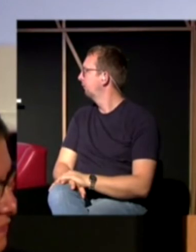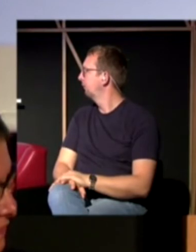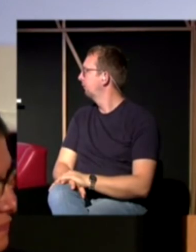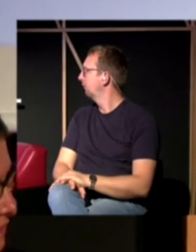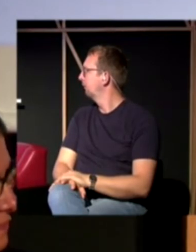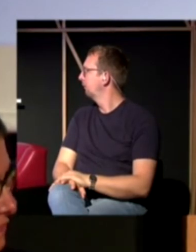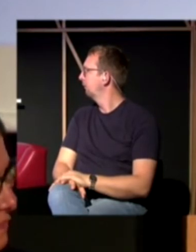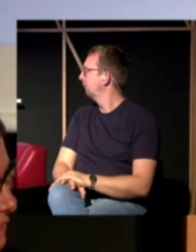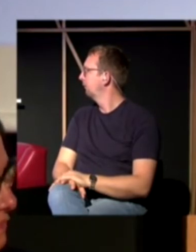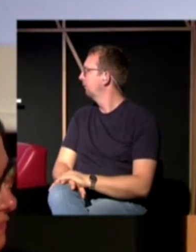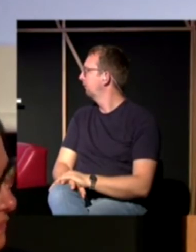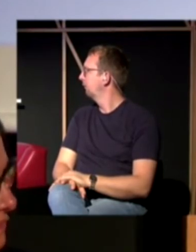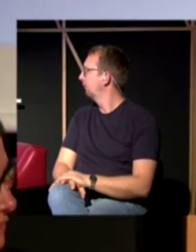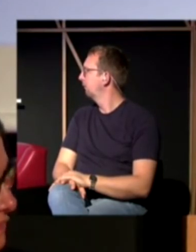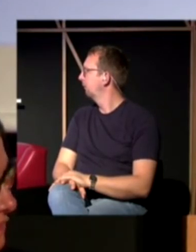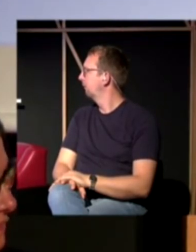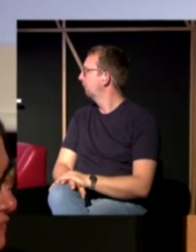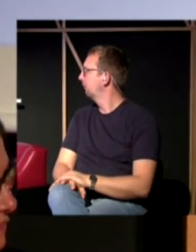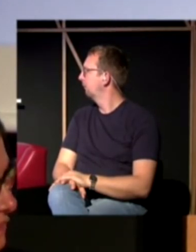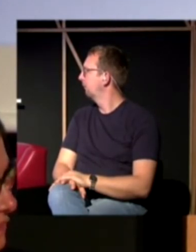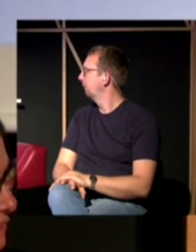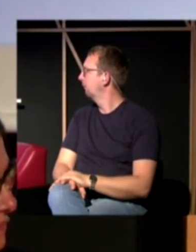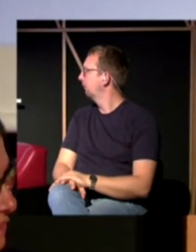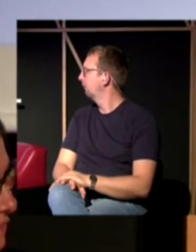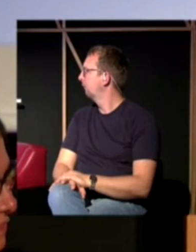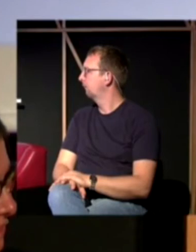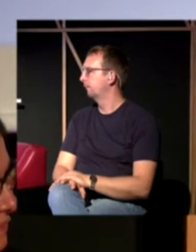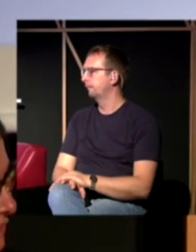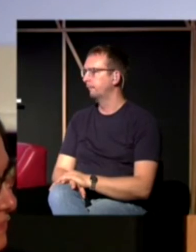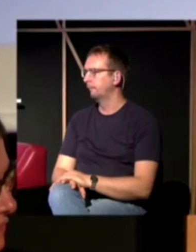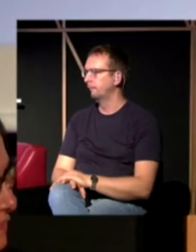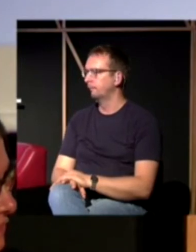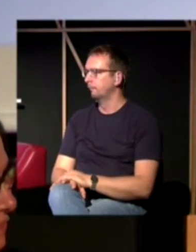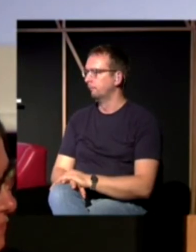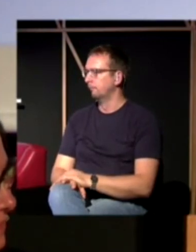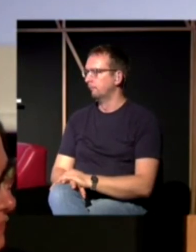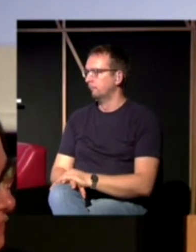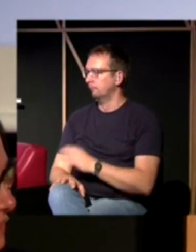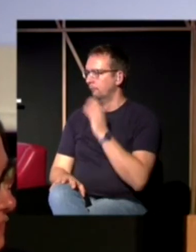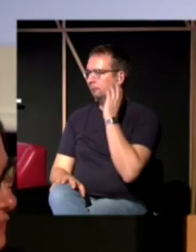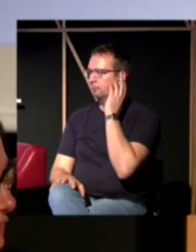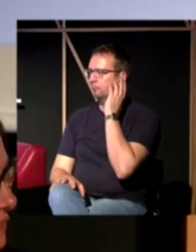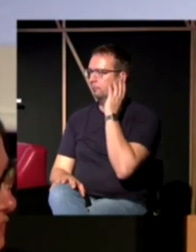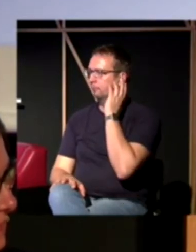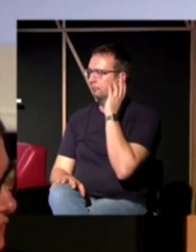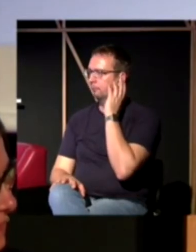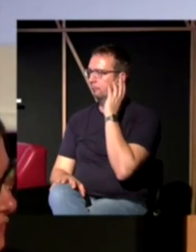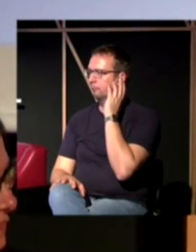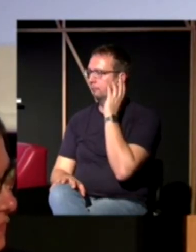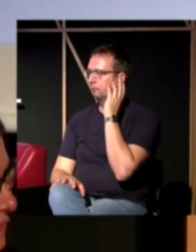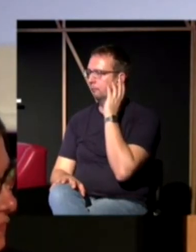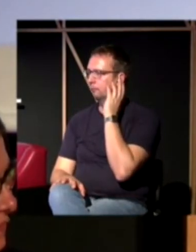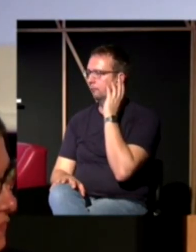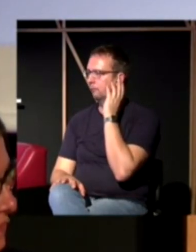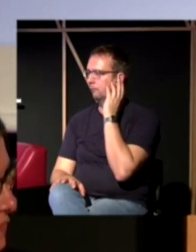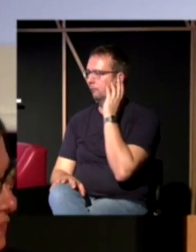democratize, I don't know how to say this, make it global, make ADC global, that not only the blind